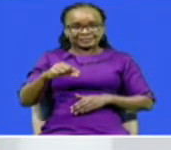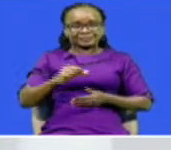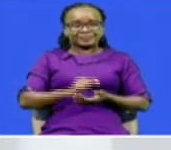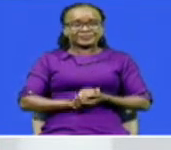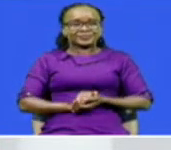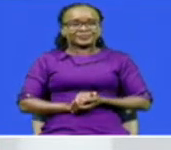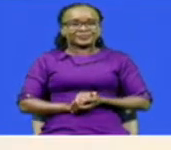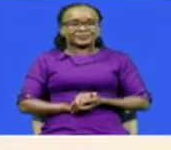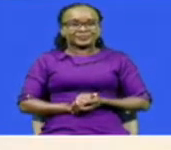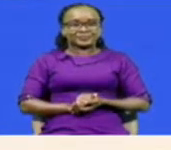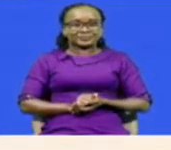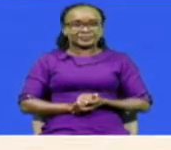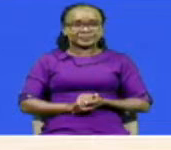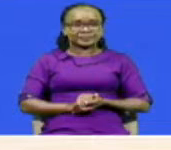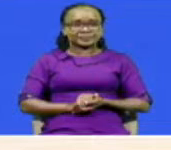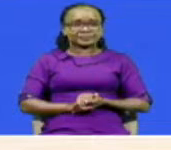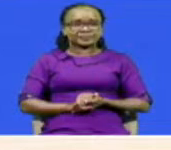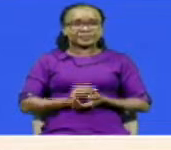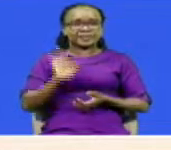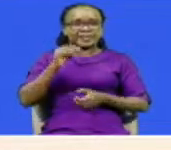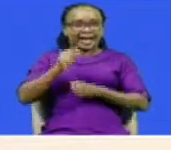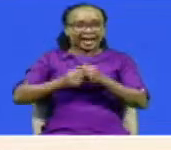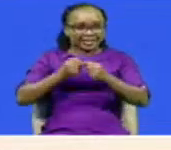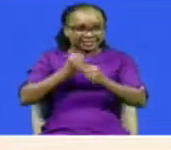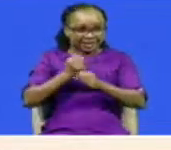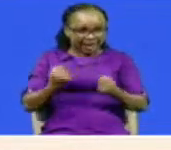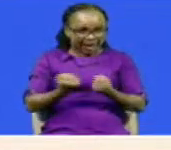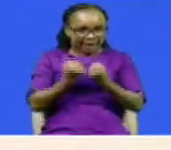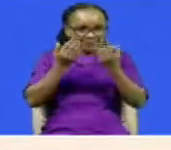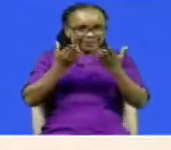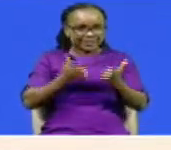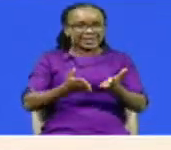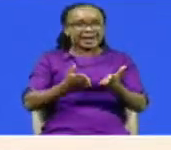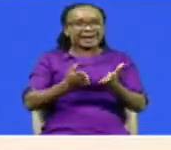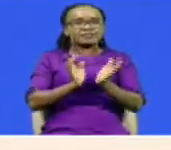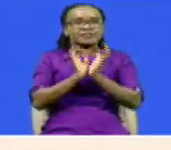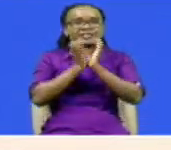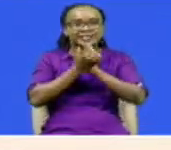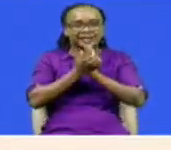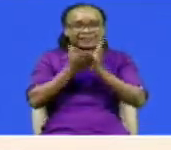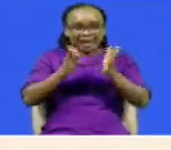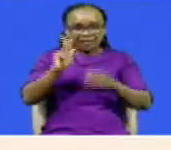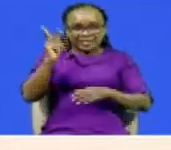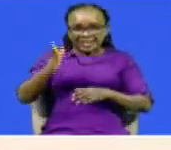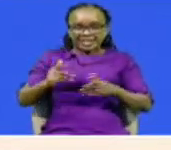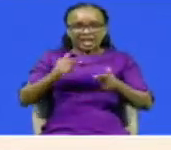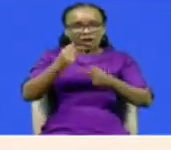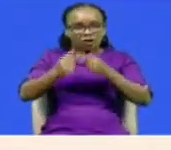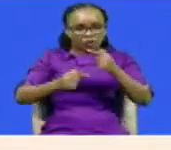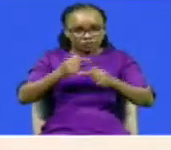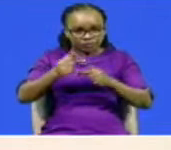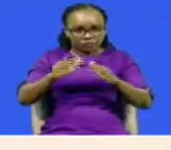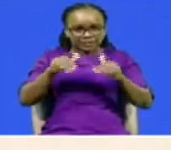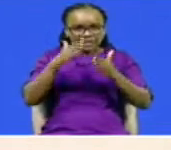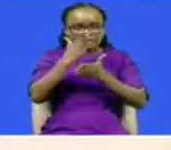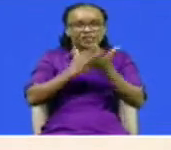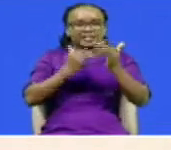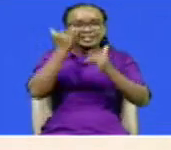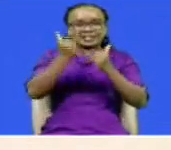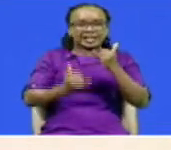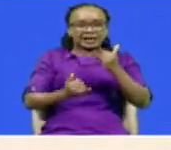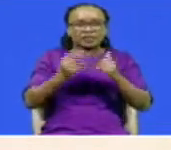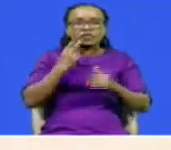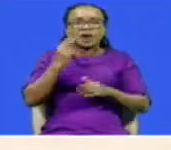final. The third day of track and field event here at Alexander Stadium saw Kenyans continue to sail through the semifinals. In the 200 meters